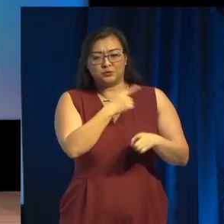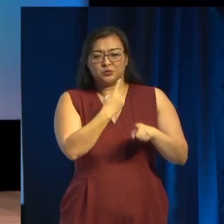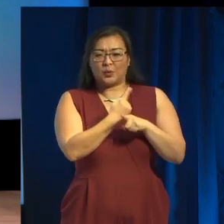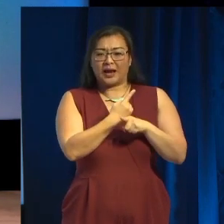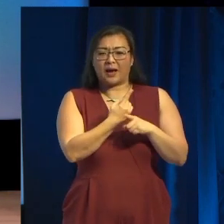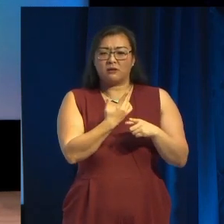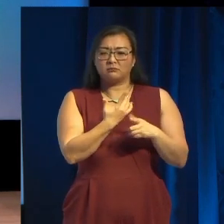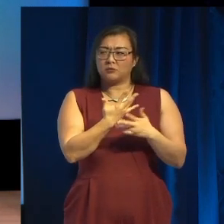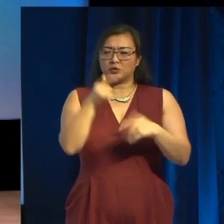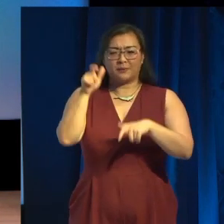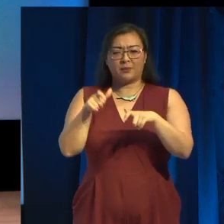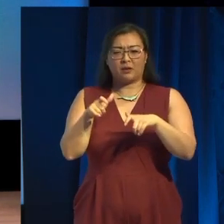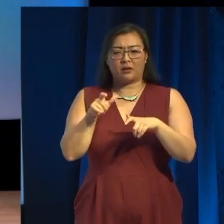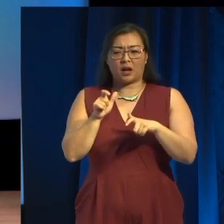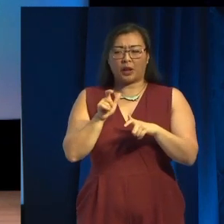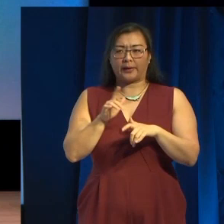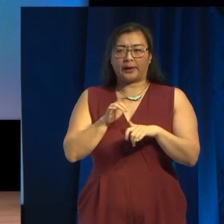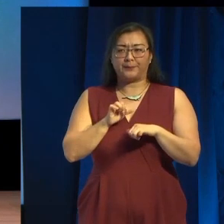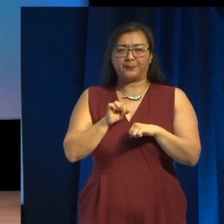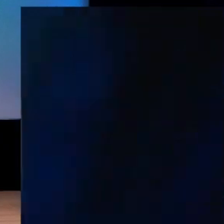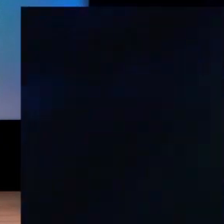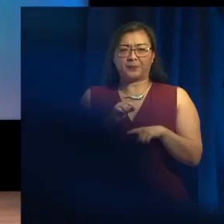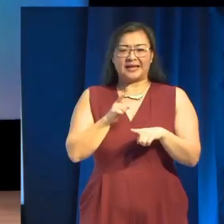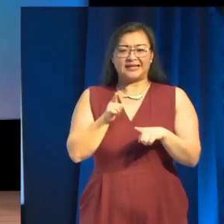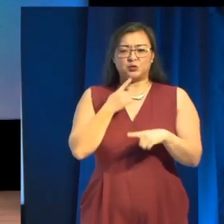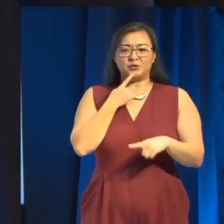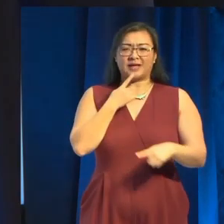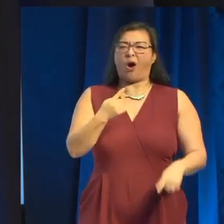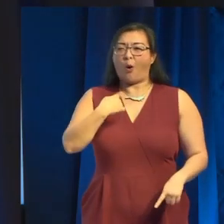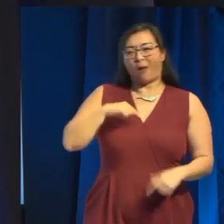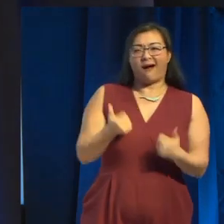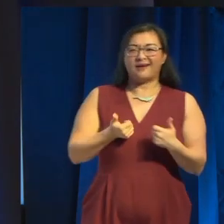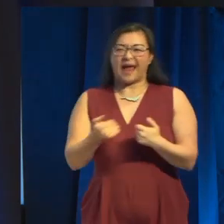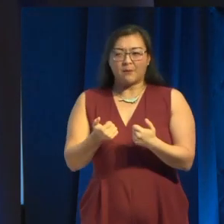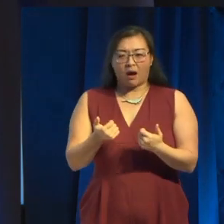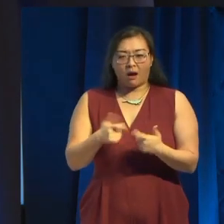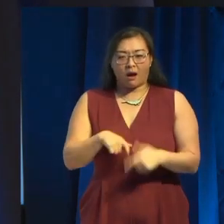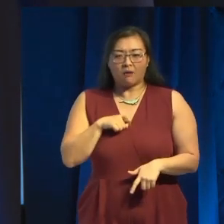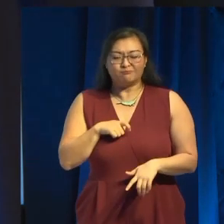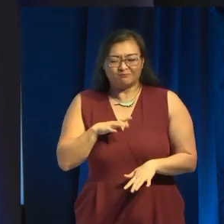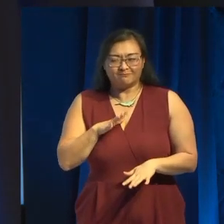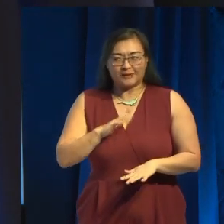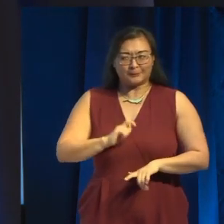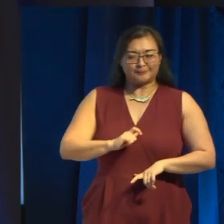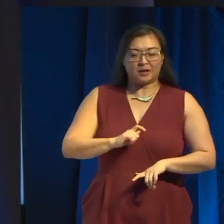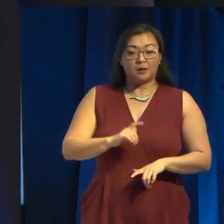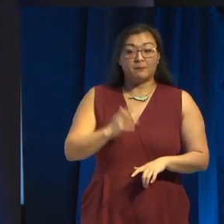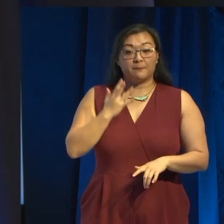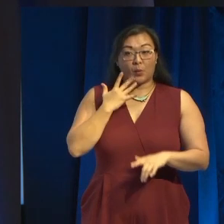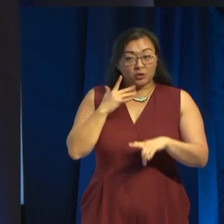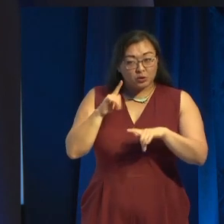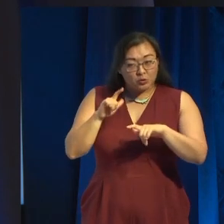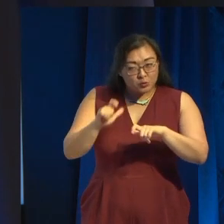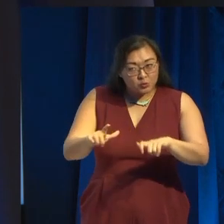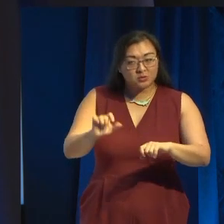hesitant to say that they are gamers, that they play games. But when you talk a little deeper, you always find